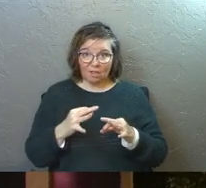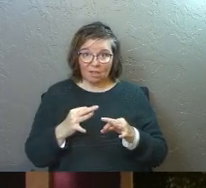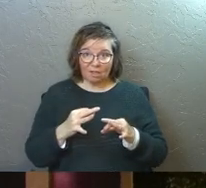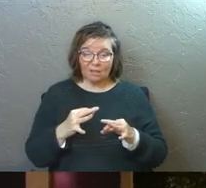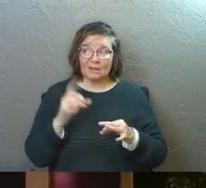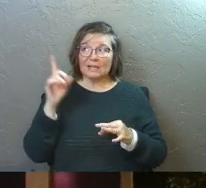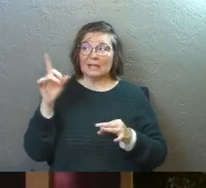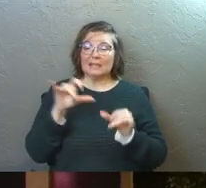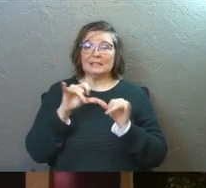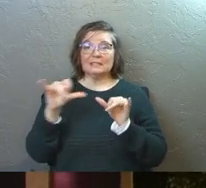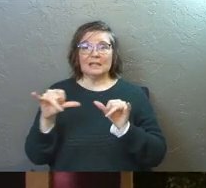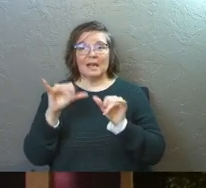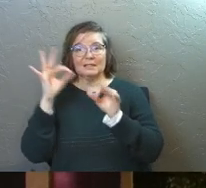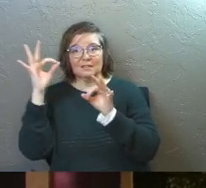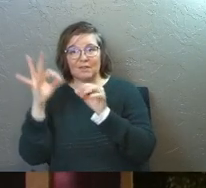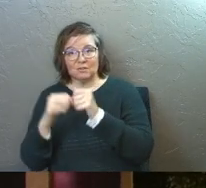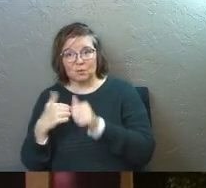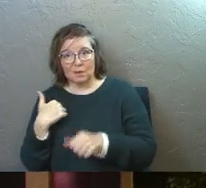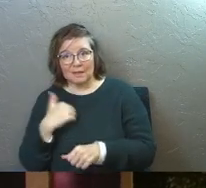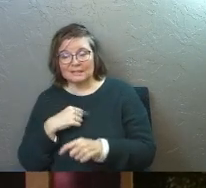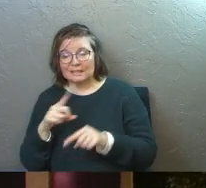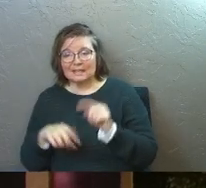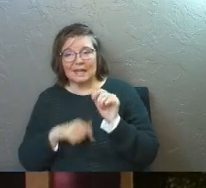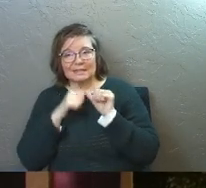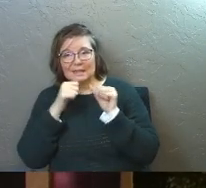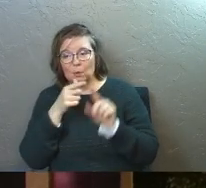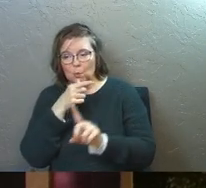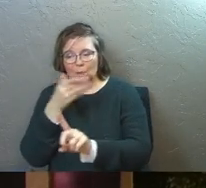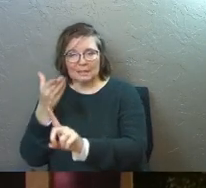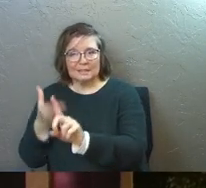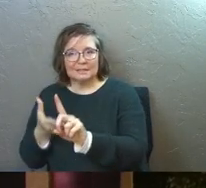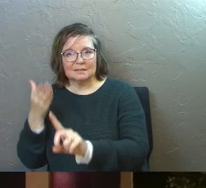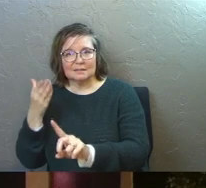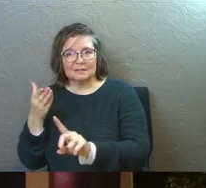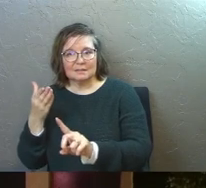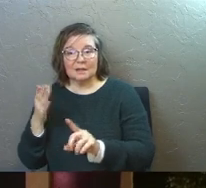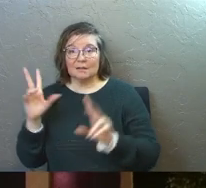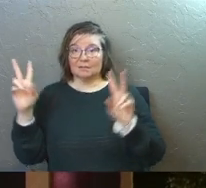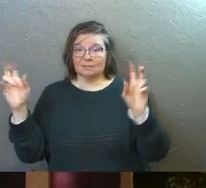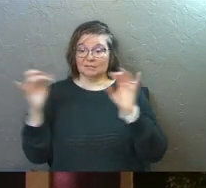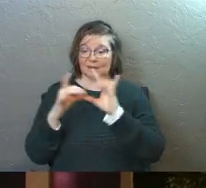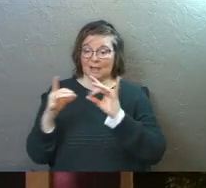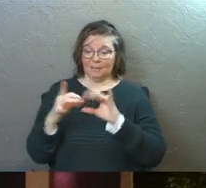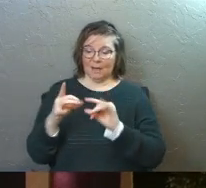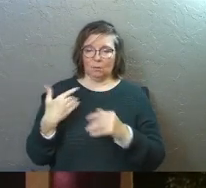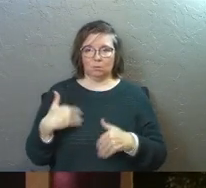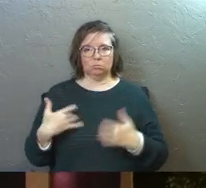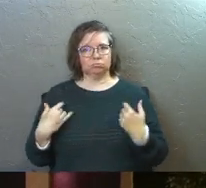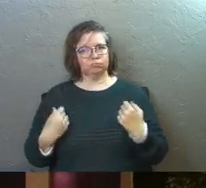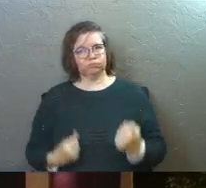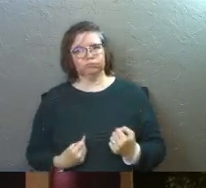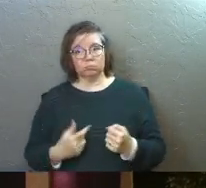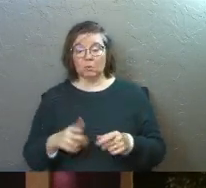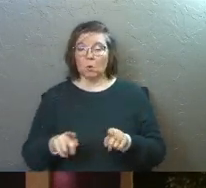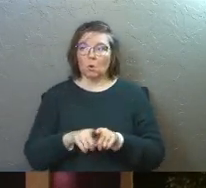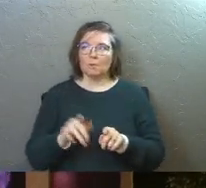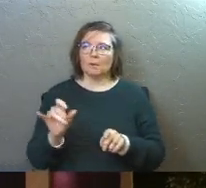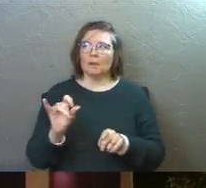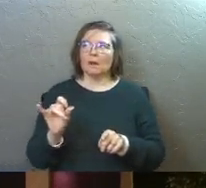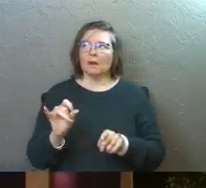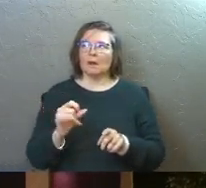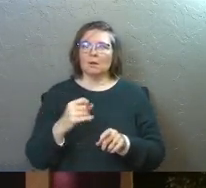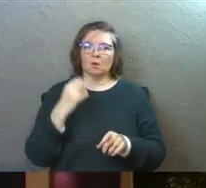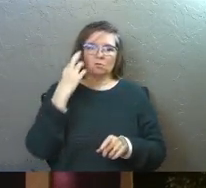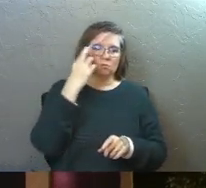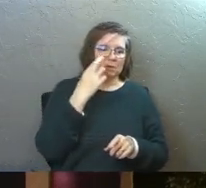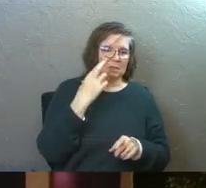this, he remains faithful. Amen. For he cannot deny who he is. That little passage right there is so powerful, right? Because you almost got like